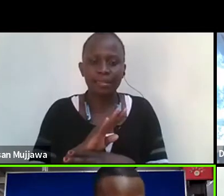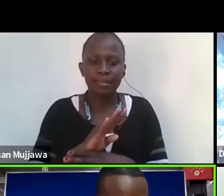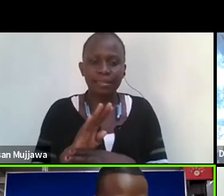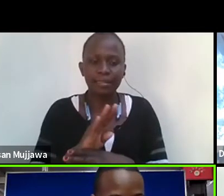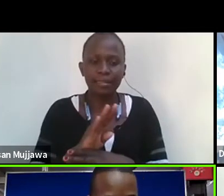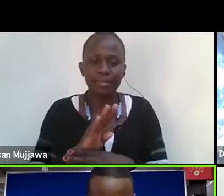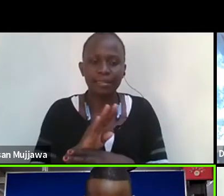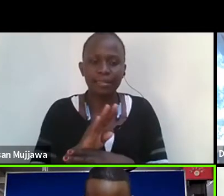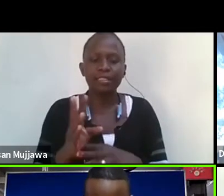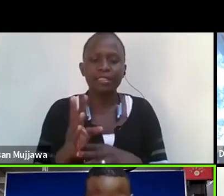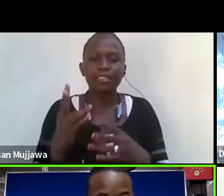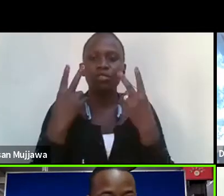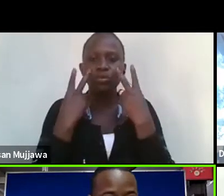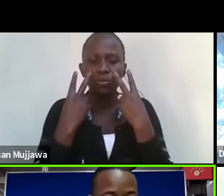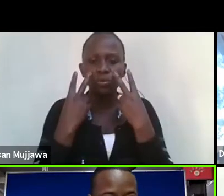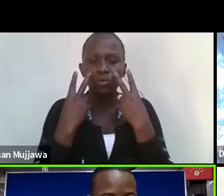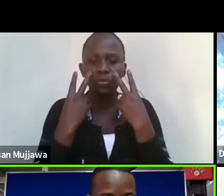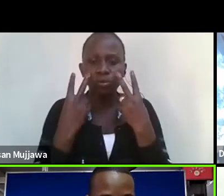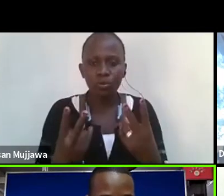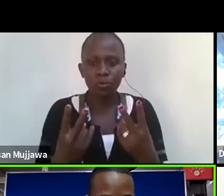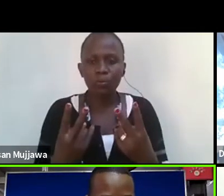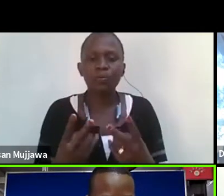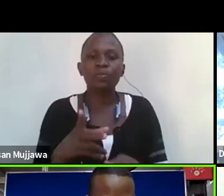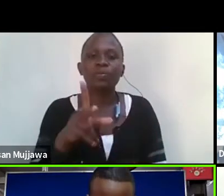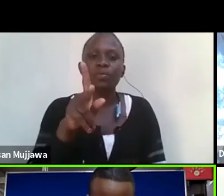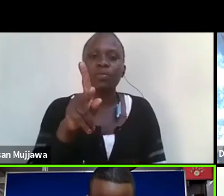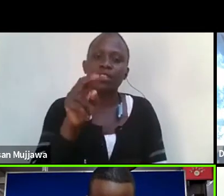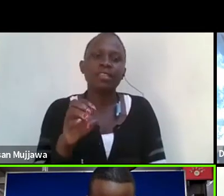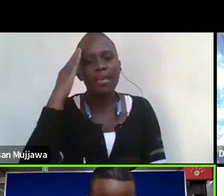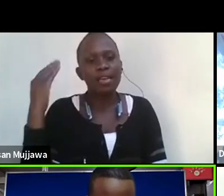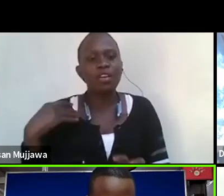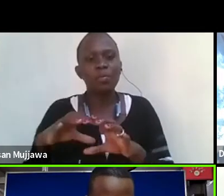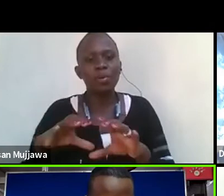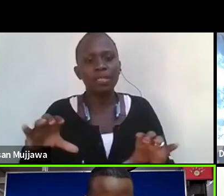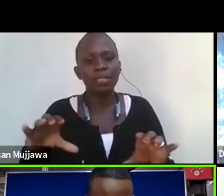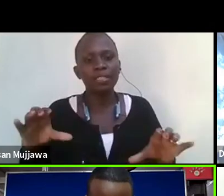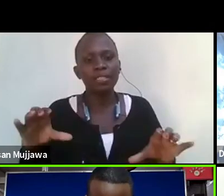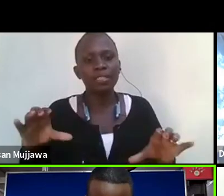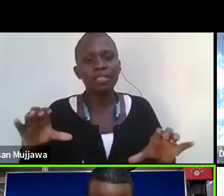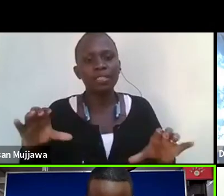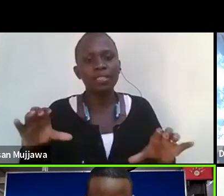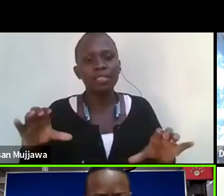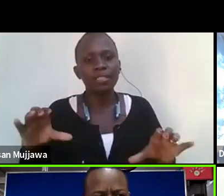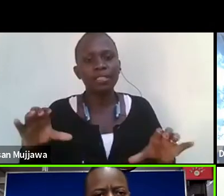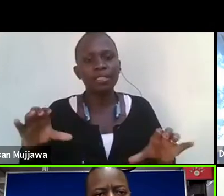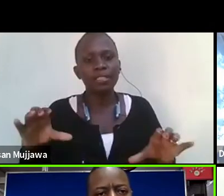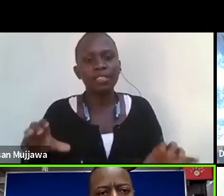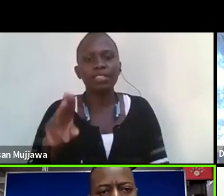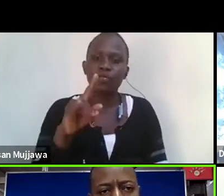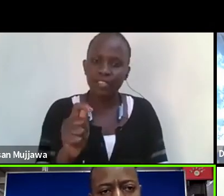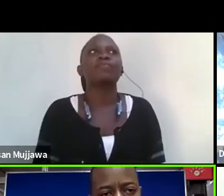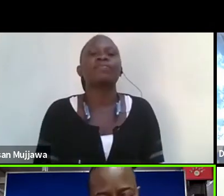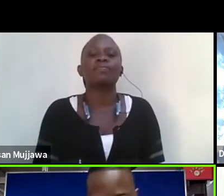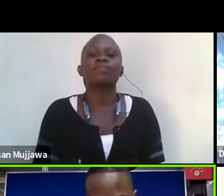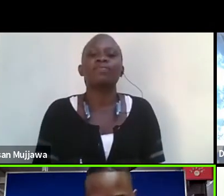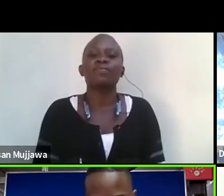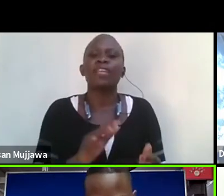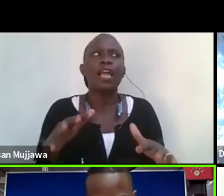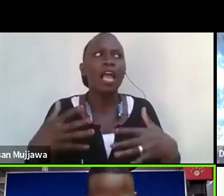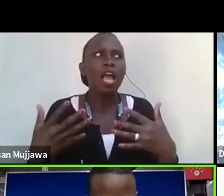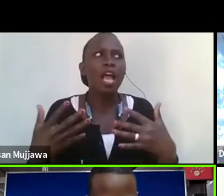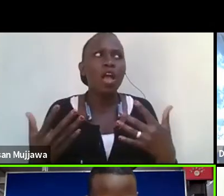Chitenda Robert, and I'm the head of marketing, Movit Products Limited. Yes, so how on our